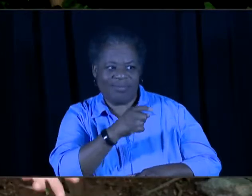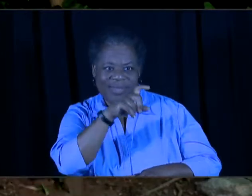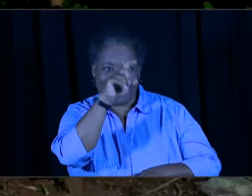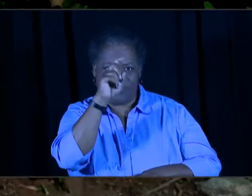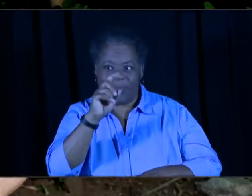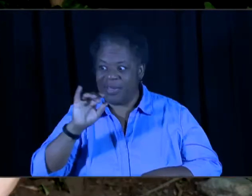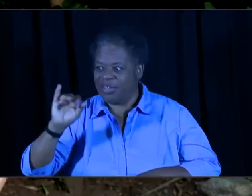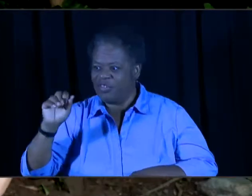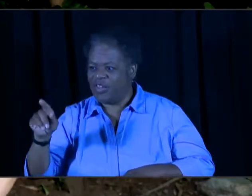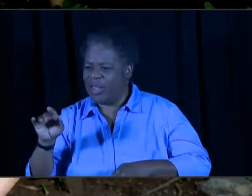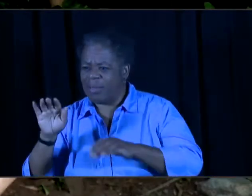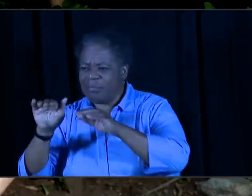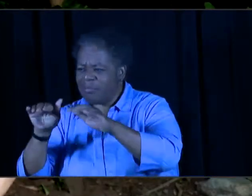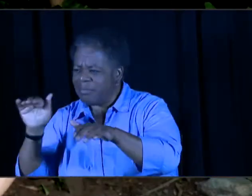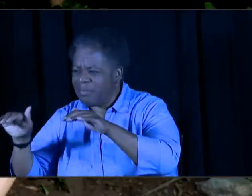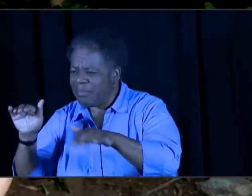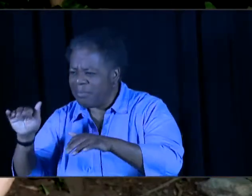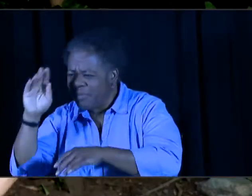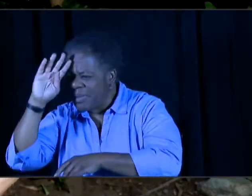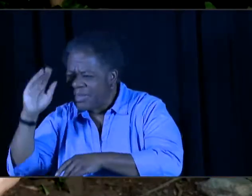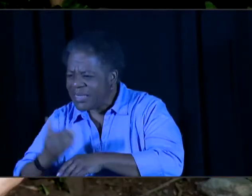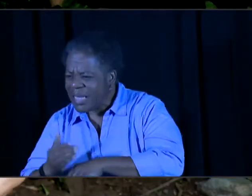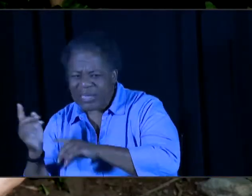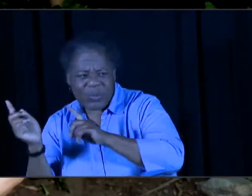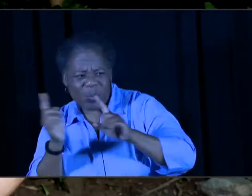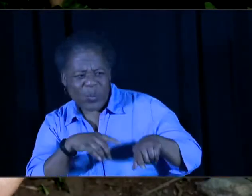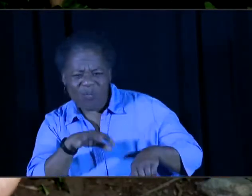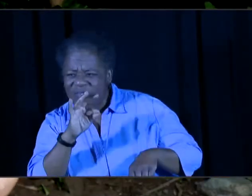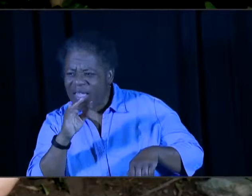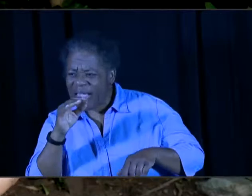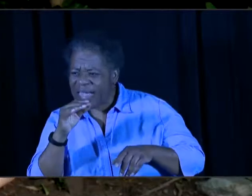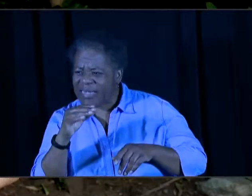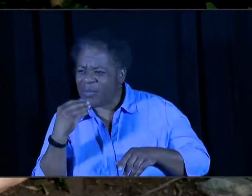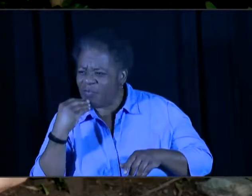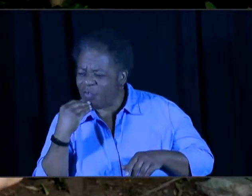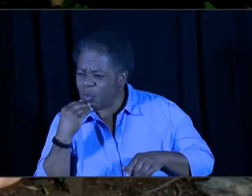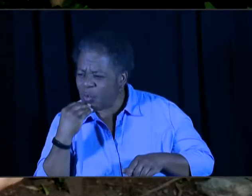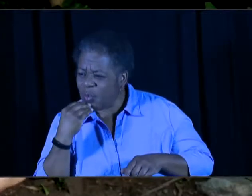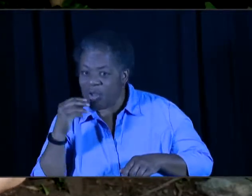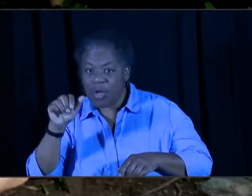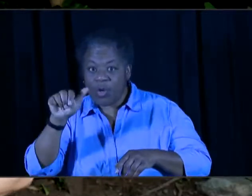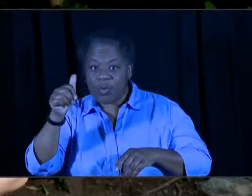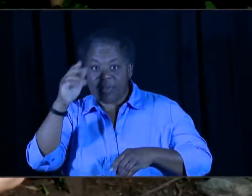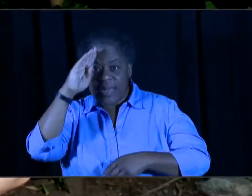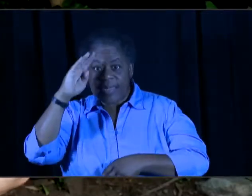for? Go and get us some food before we all starve." So 10 of Jacob's